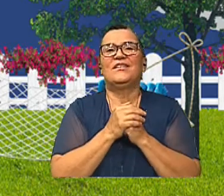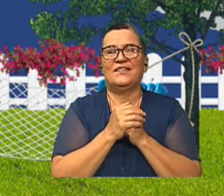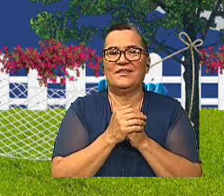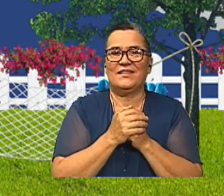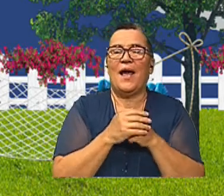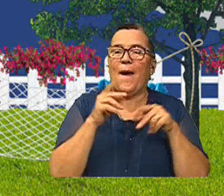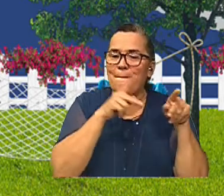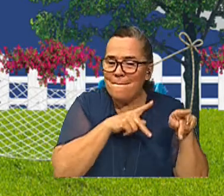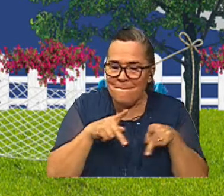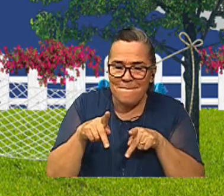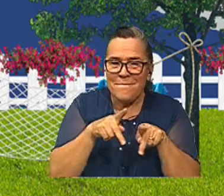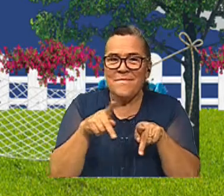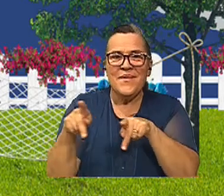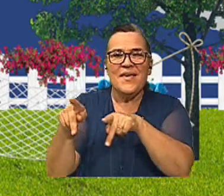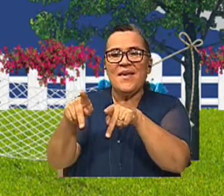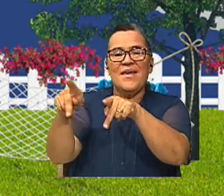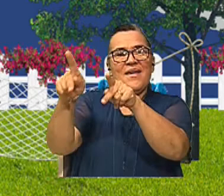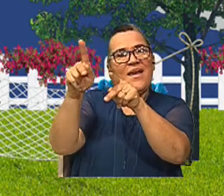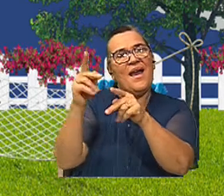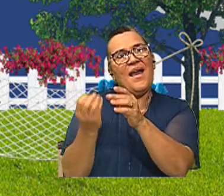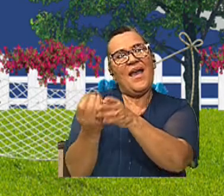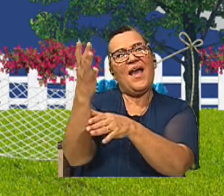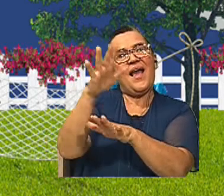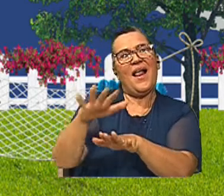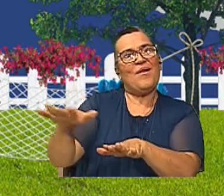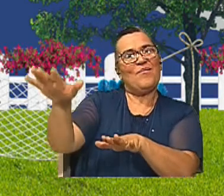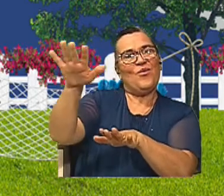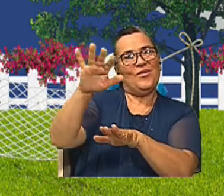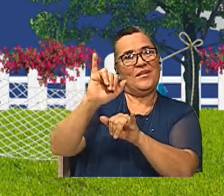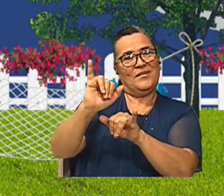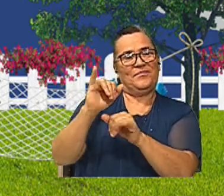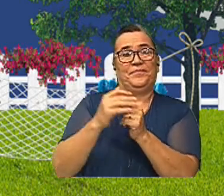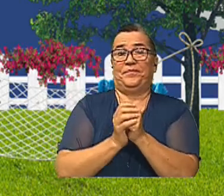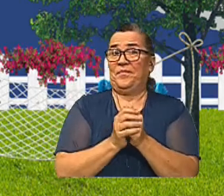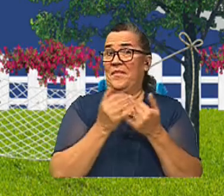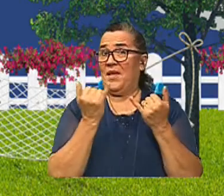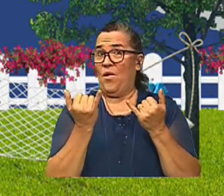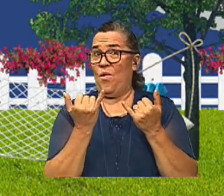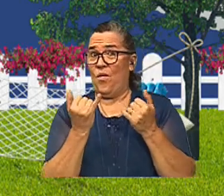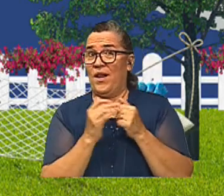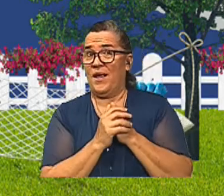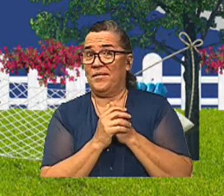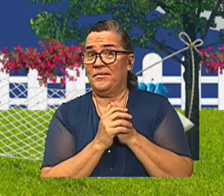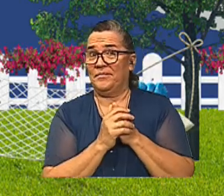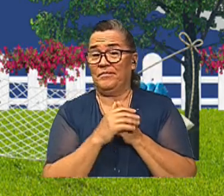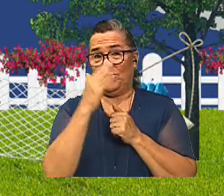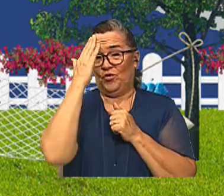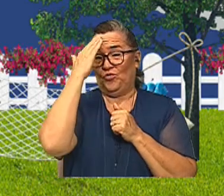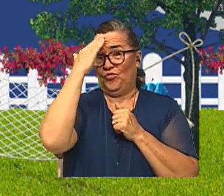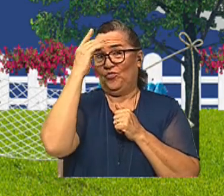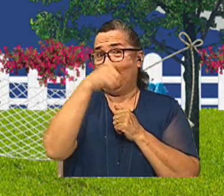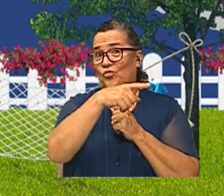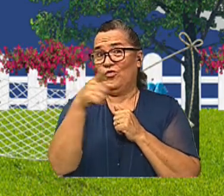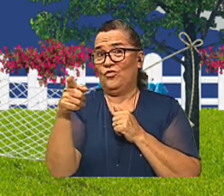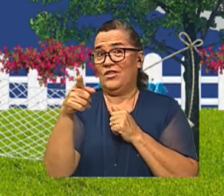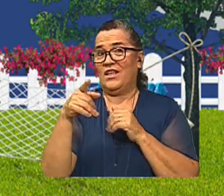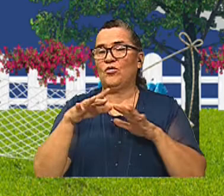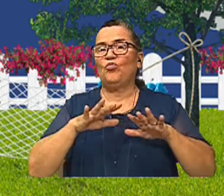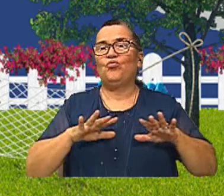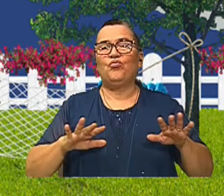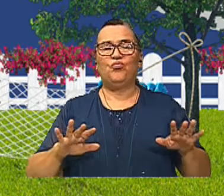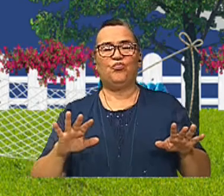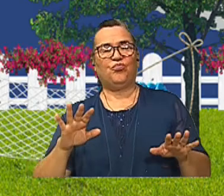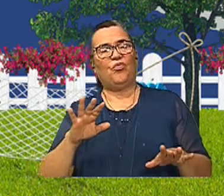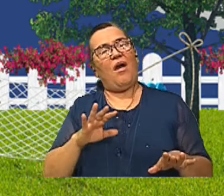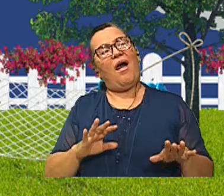trip to the volcano. Now, guys, okay. Now that I know that you are like relaxed at